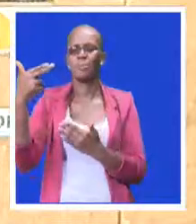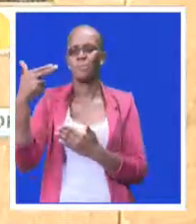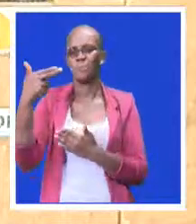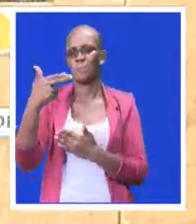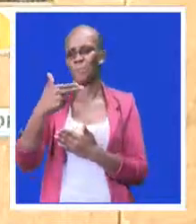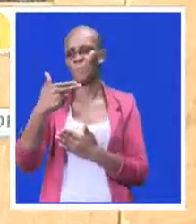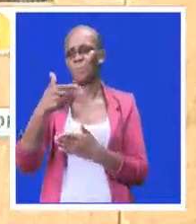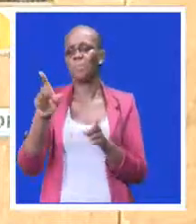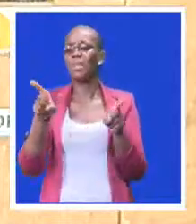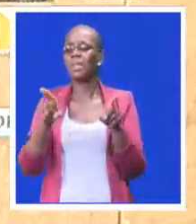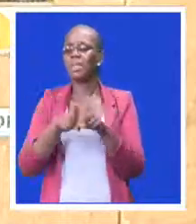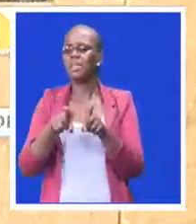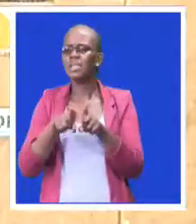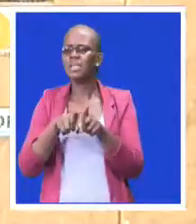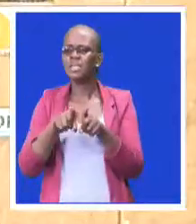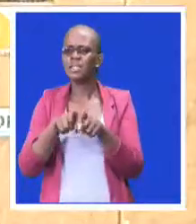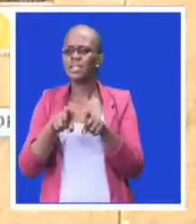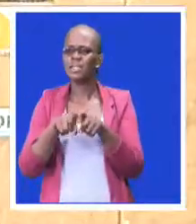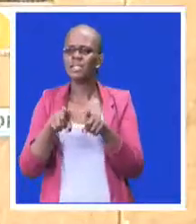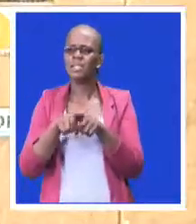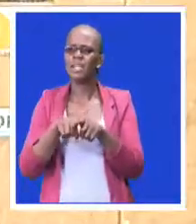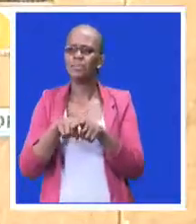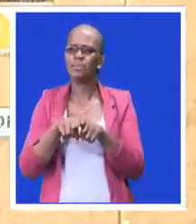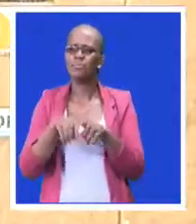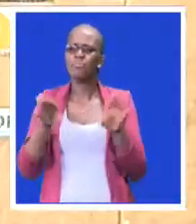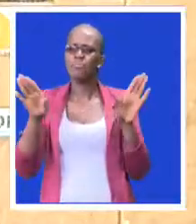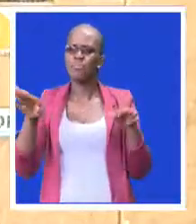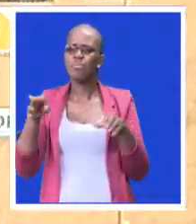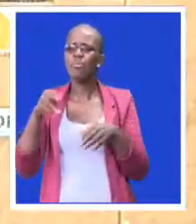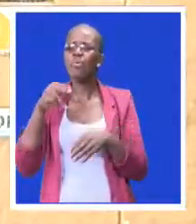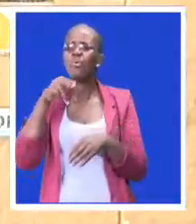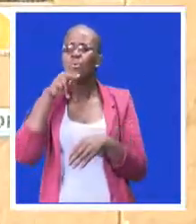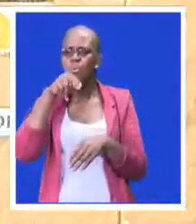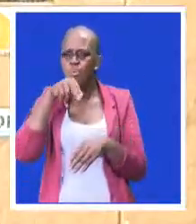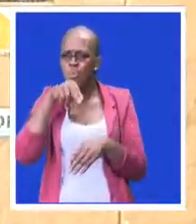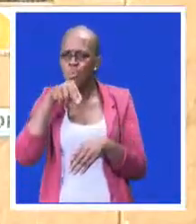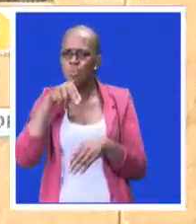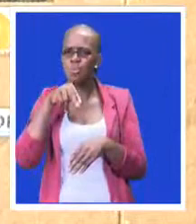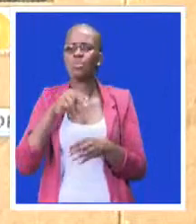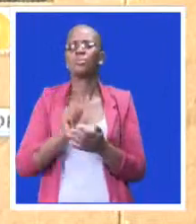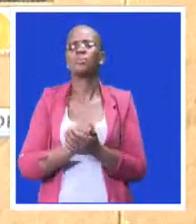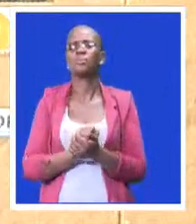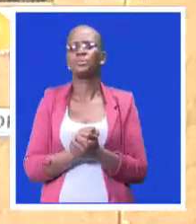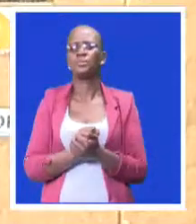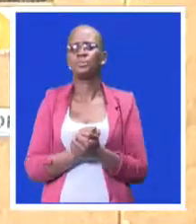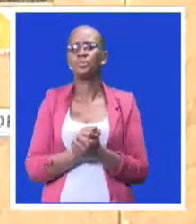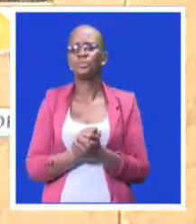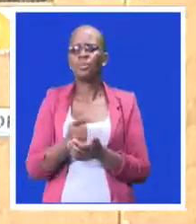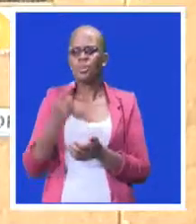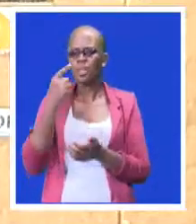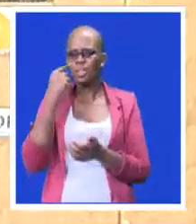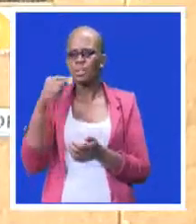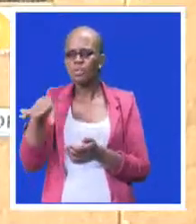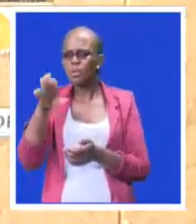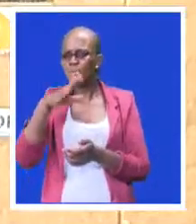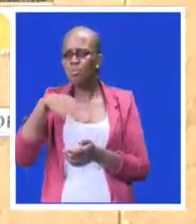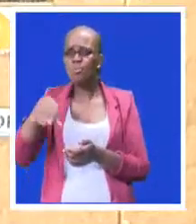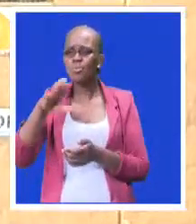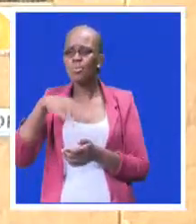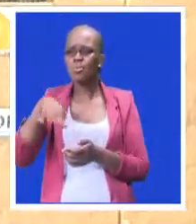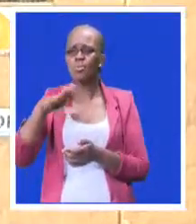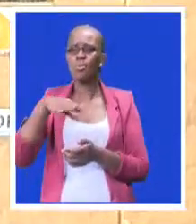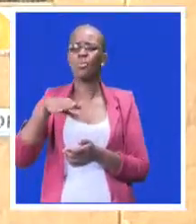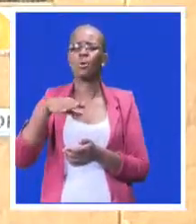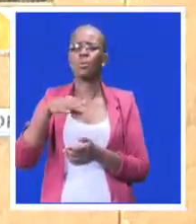just like a goose when it makes its sound. So now I'll show you some pictures of different